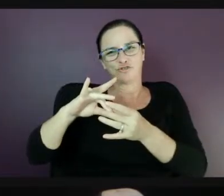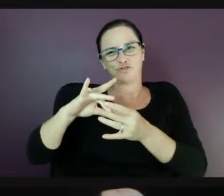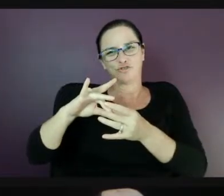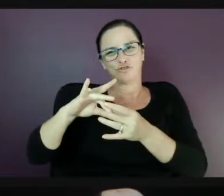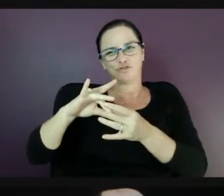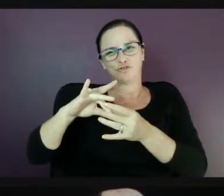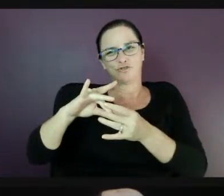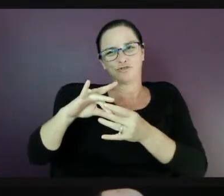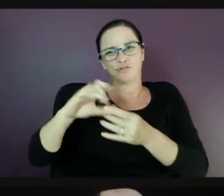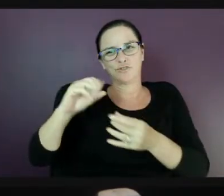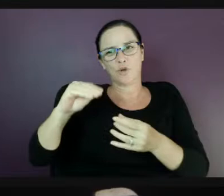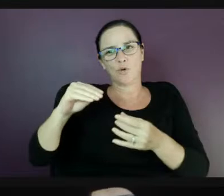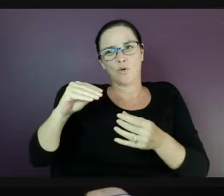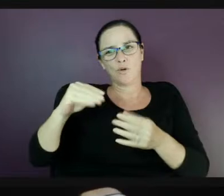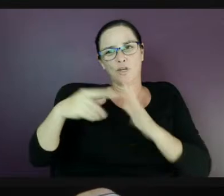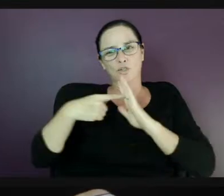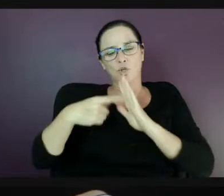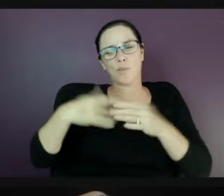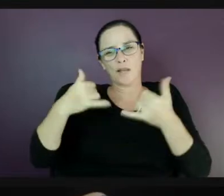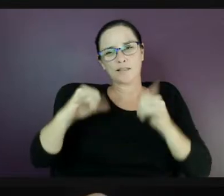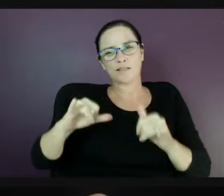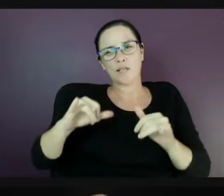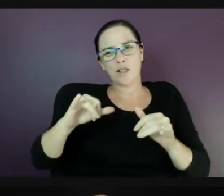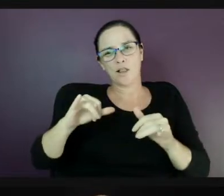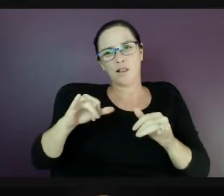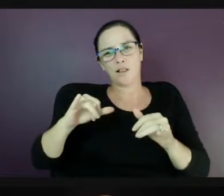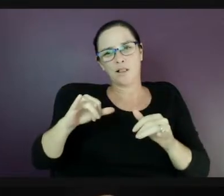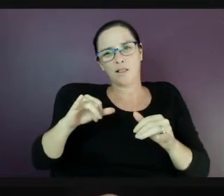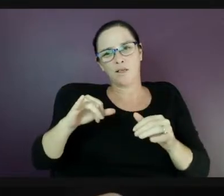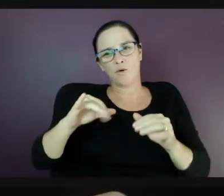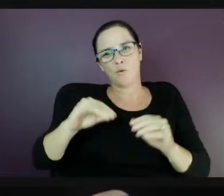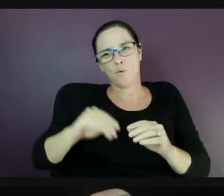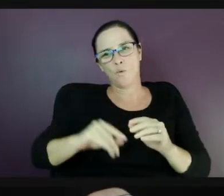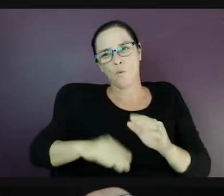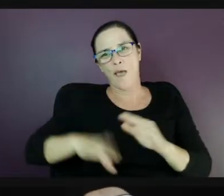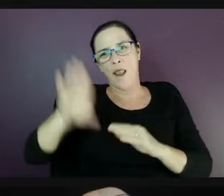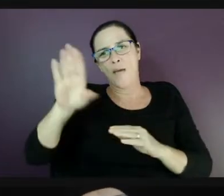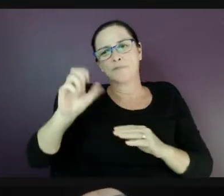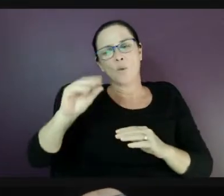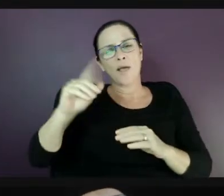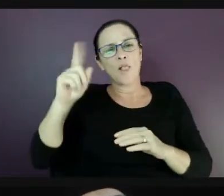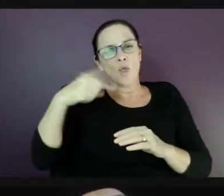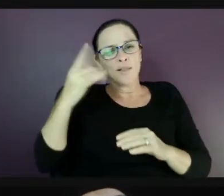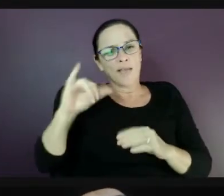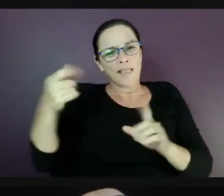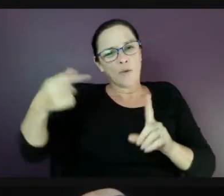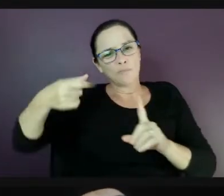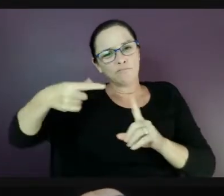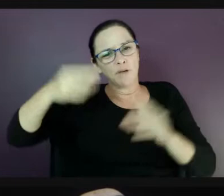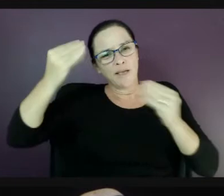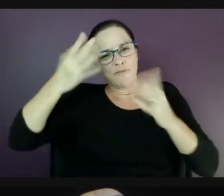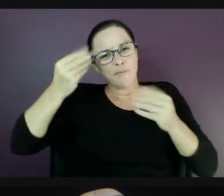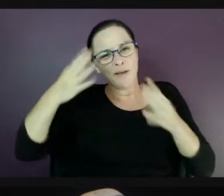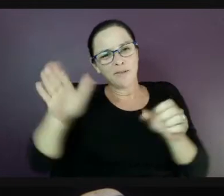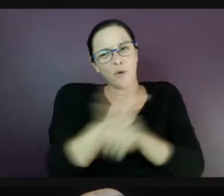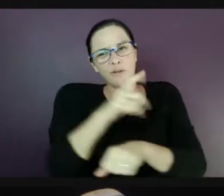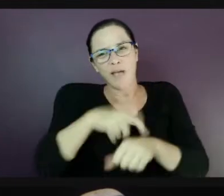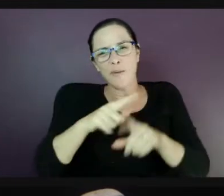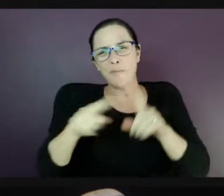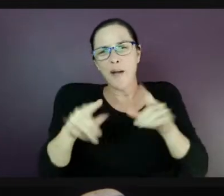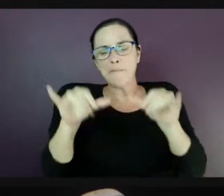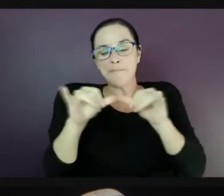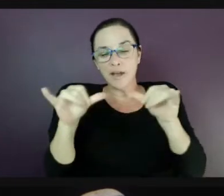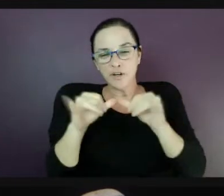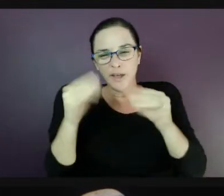still going up like that. So it looked like the station had been transmitting data the entire time. It was something about measuring the data that went